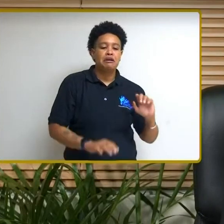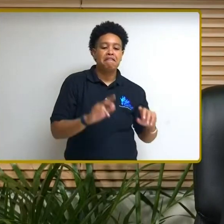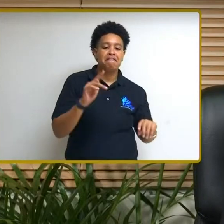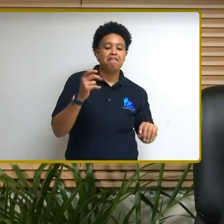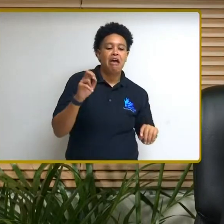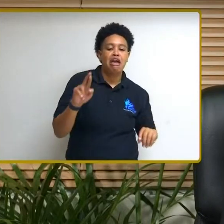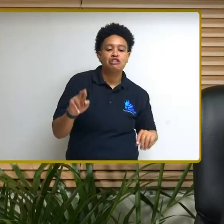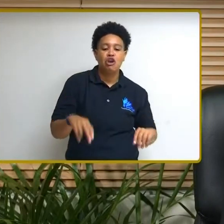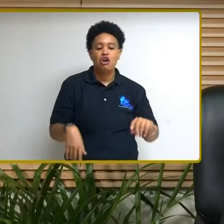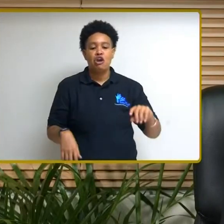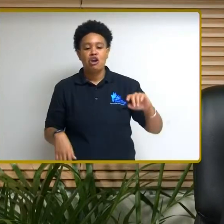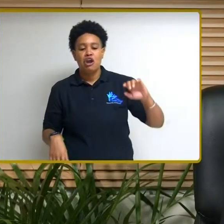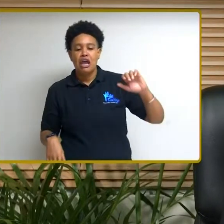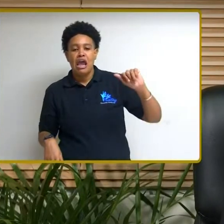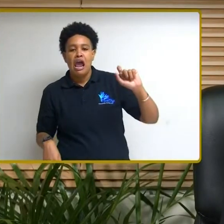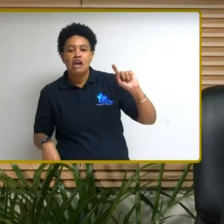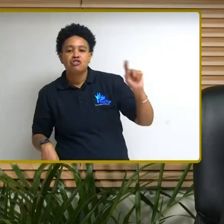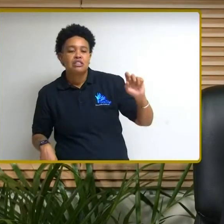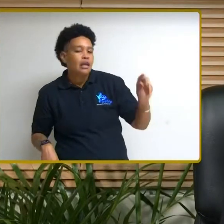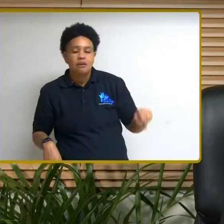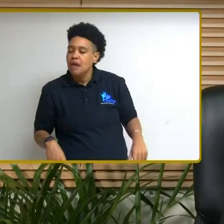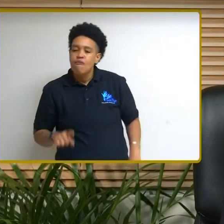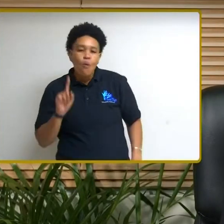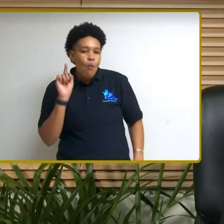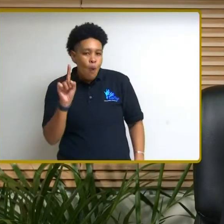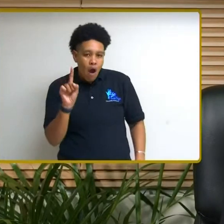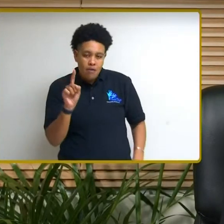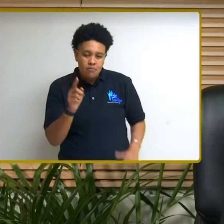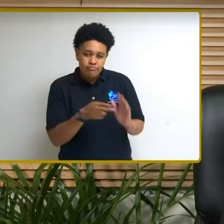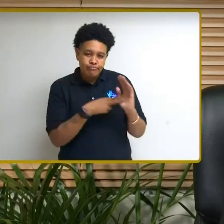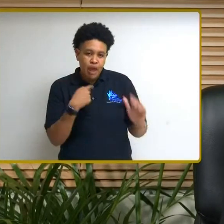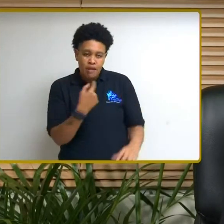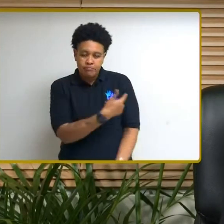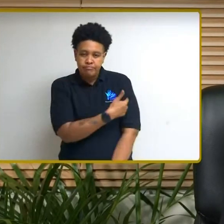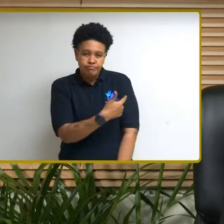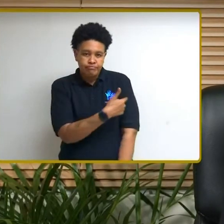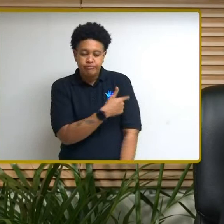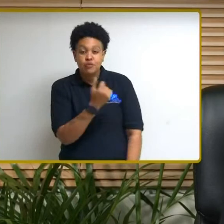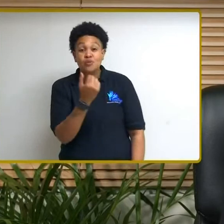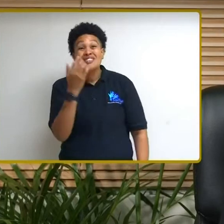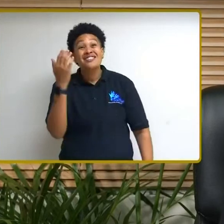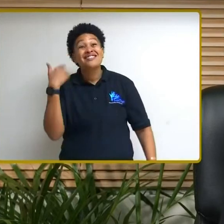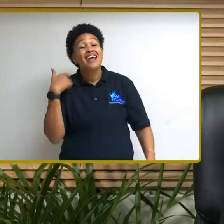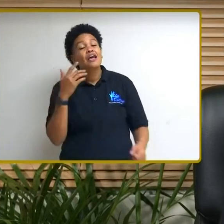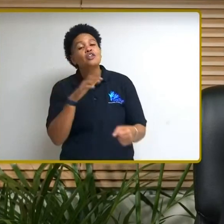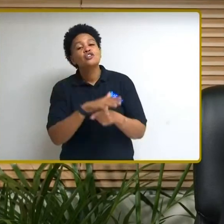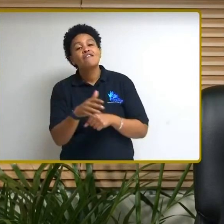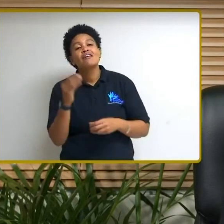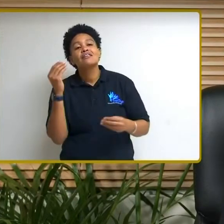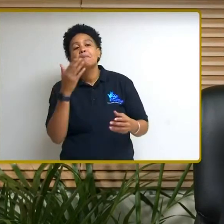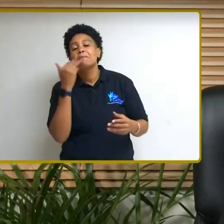why it would be best to have the single dose vaccine, which is a Johnson & Johnson.